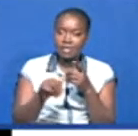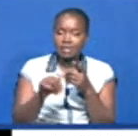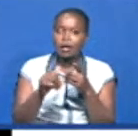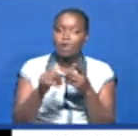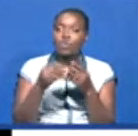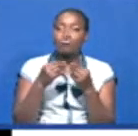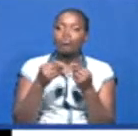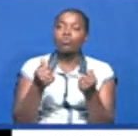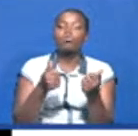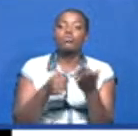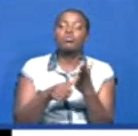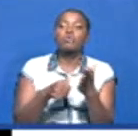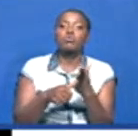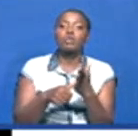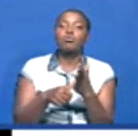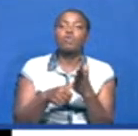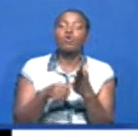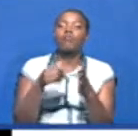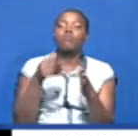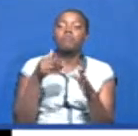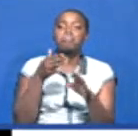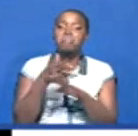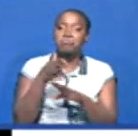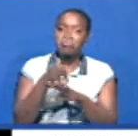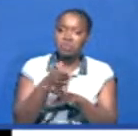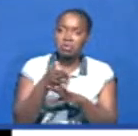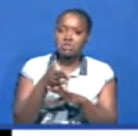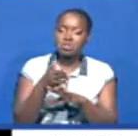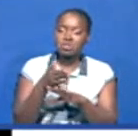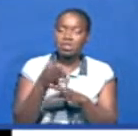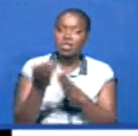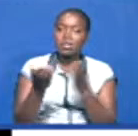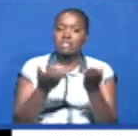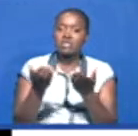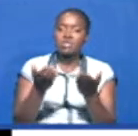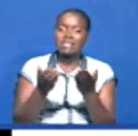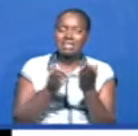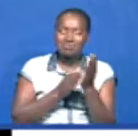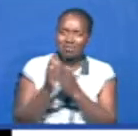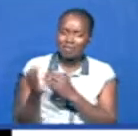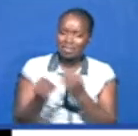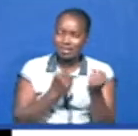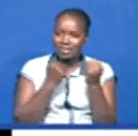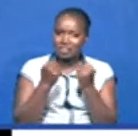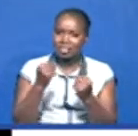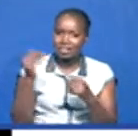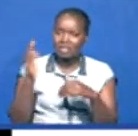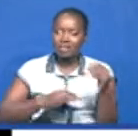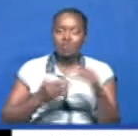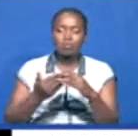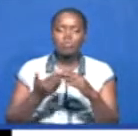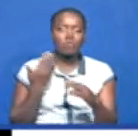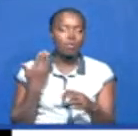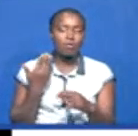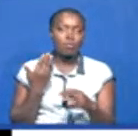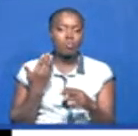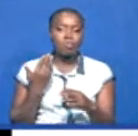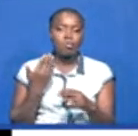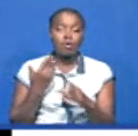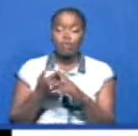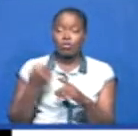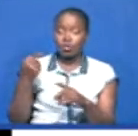the issue of illicit trade much more aggressively than hitherto. And from that